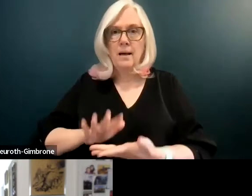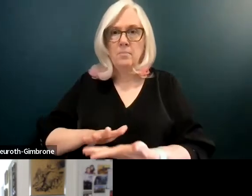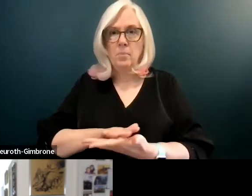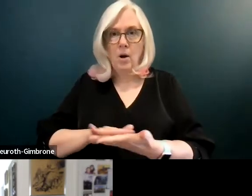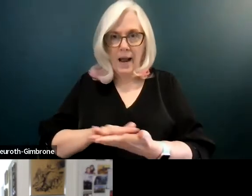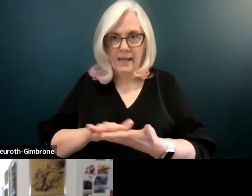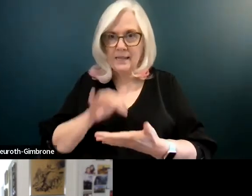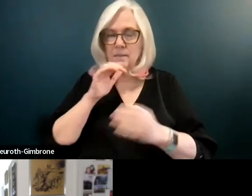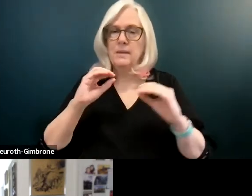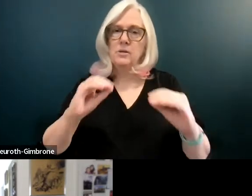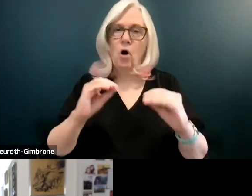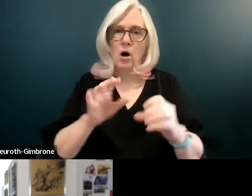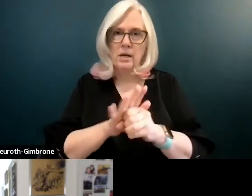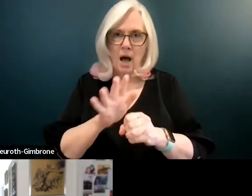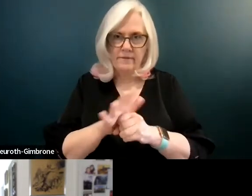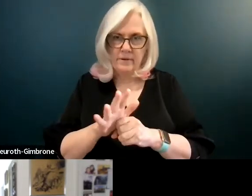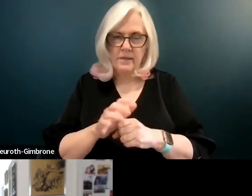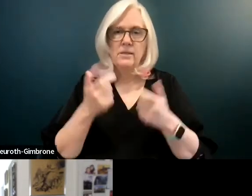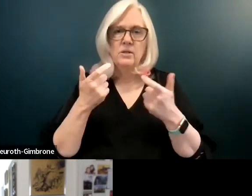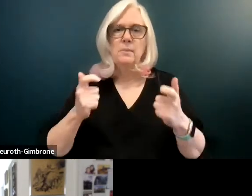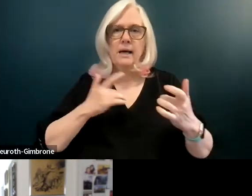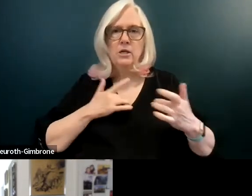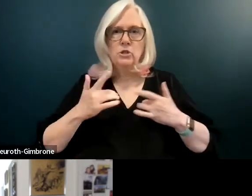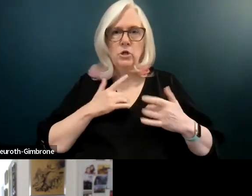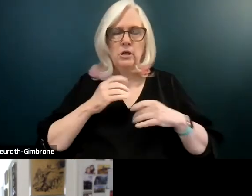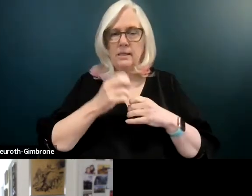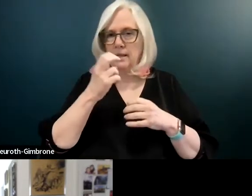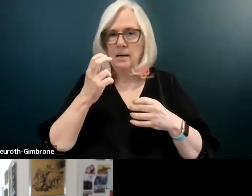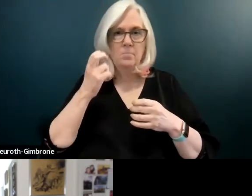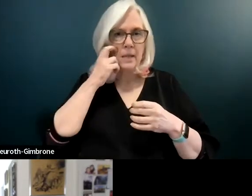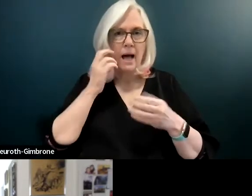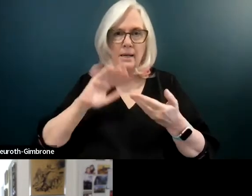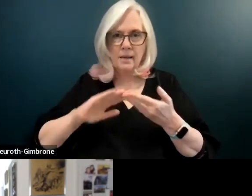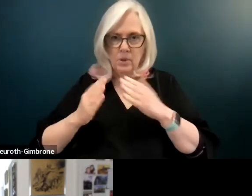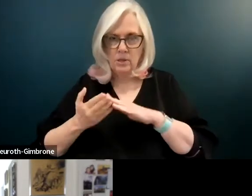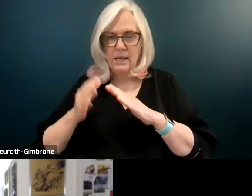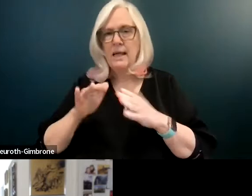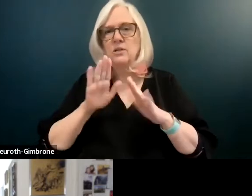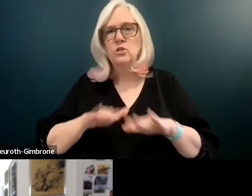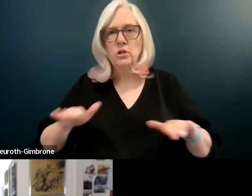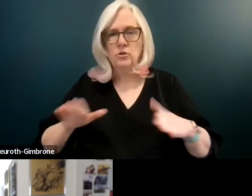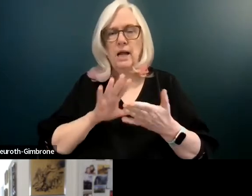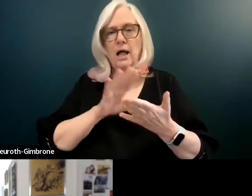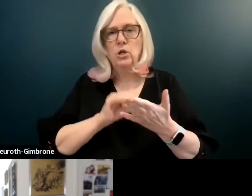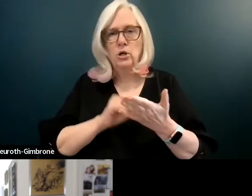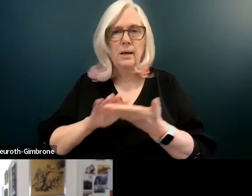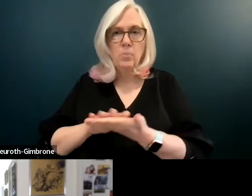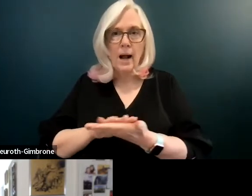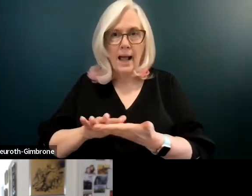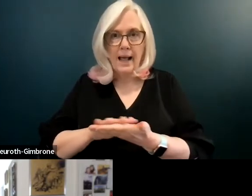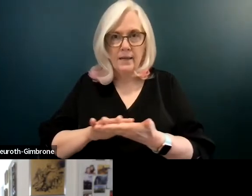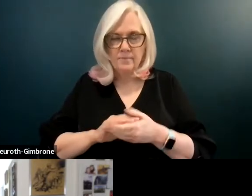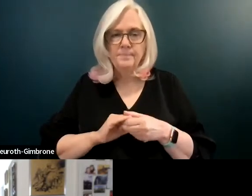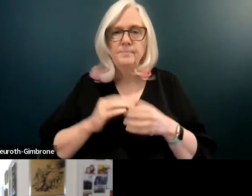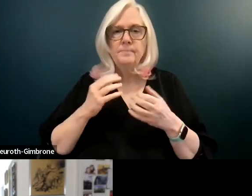enough. There's a big concern in the blind community that children are not learning Braille. And whereas there's many